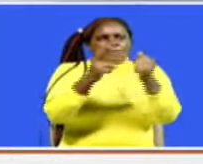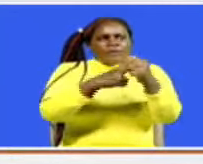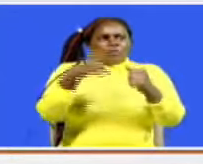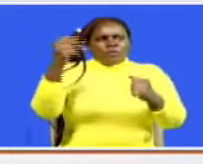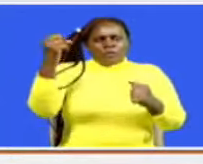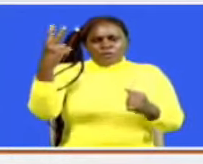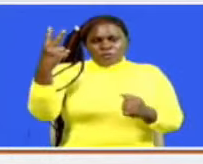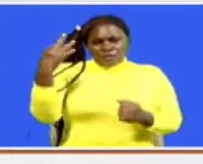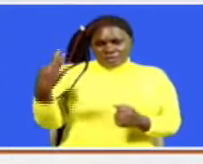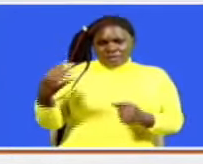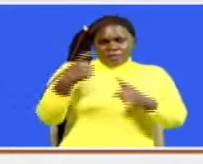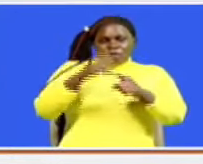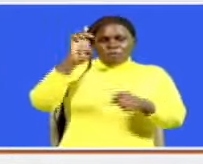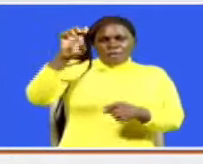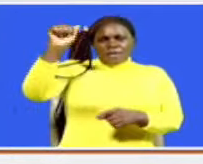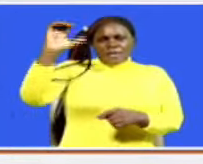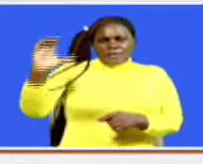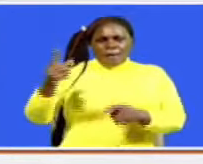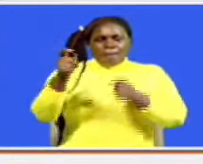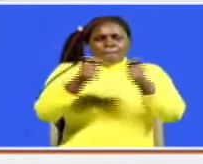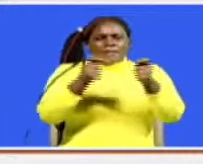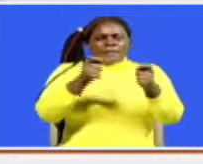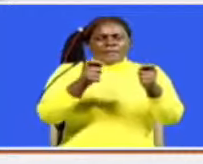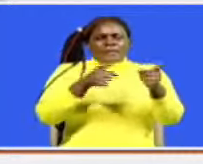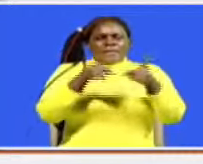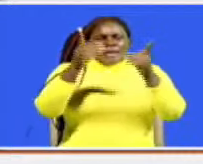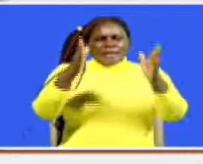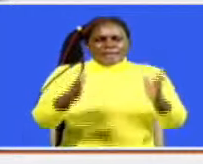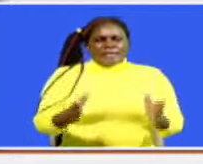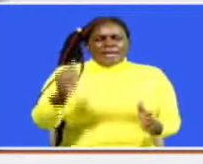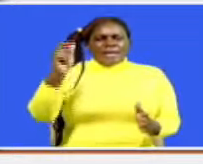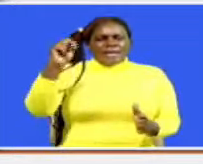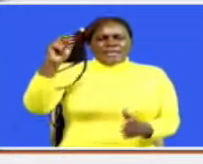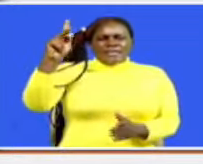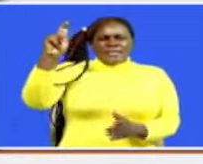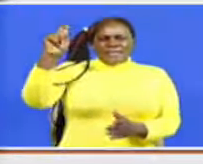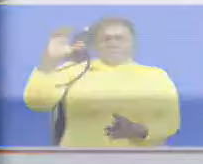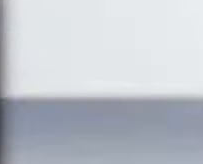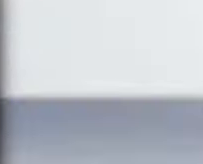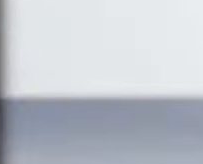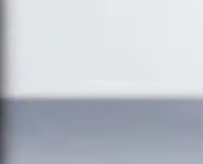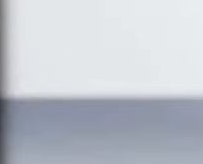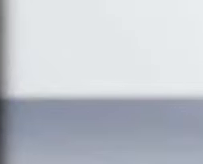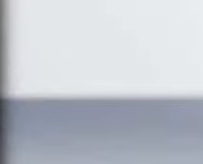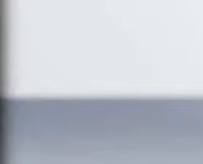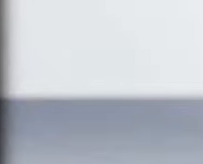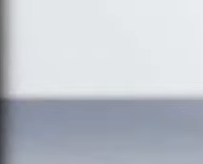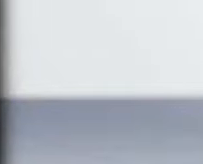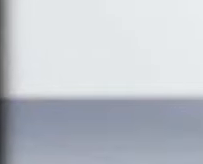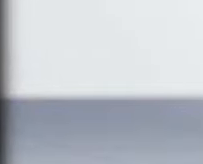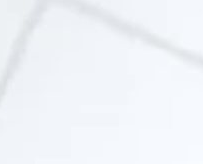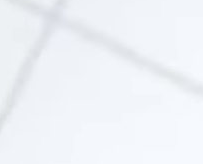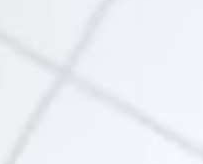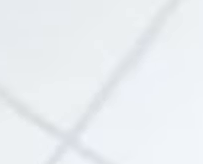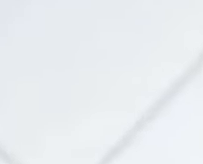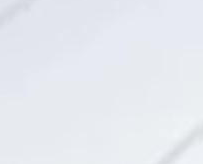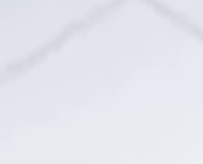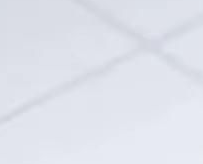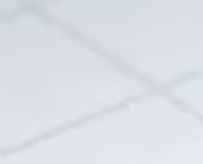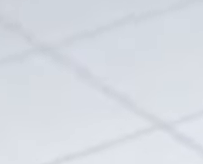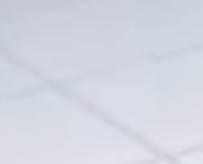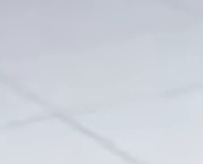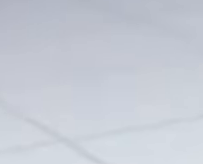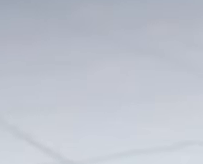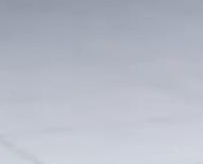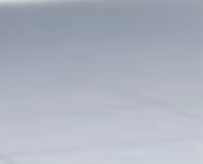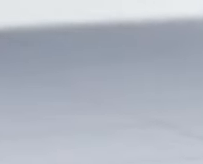17, 2023, from ESCC to the managing director of KNTC, in which the commission demanded to be furnished with 25